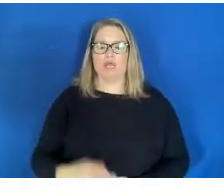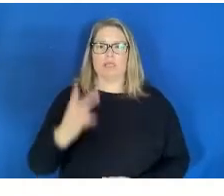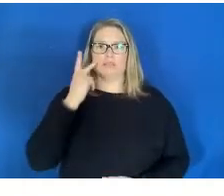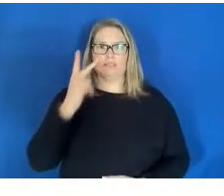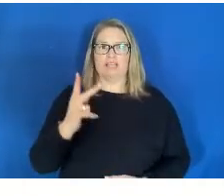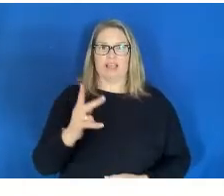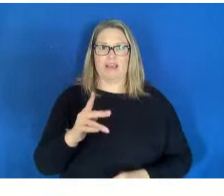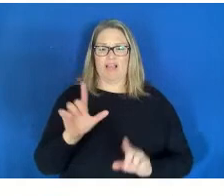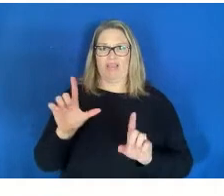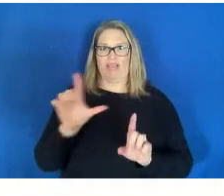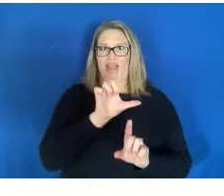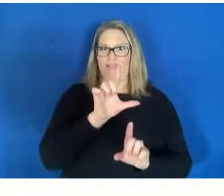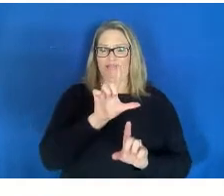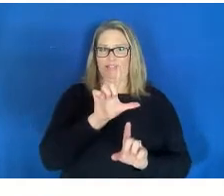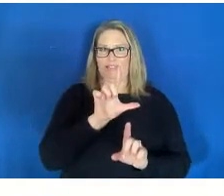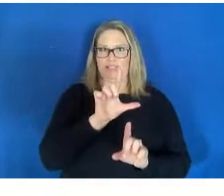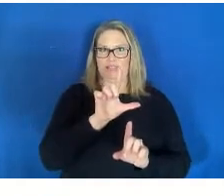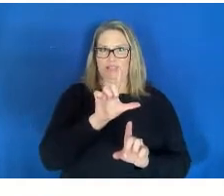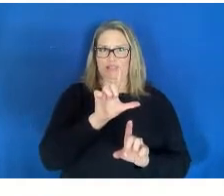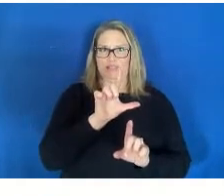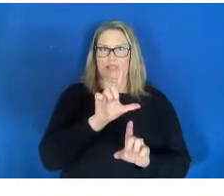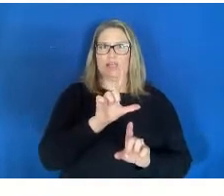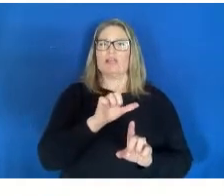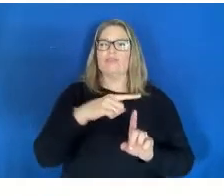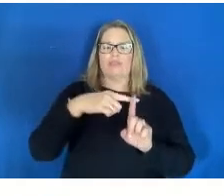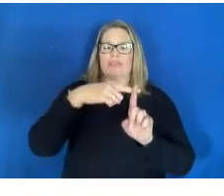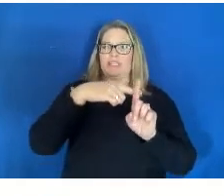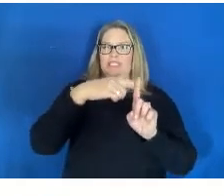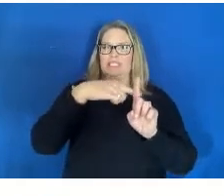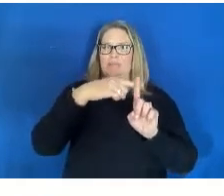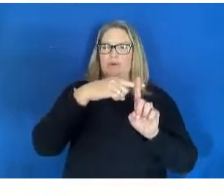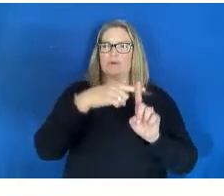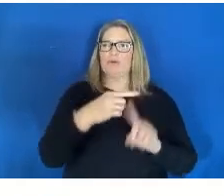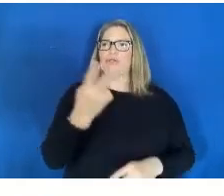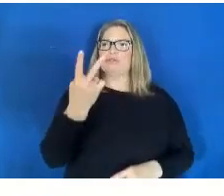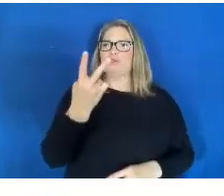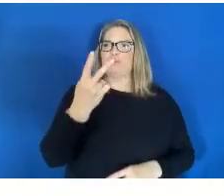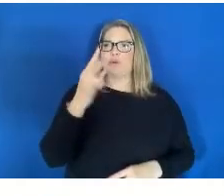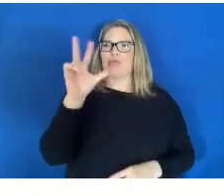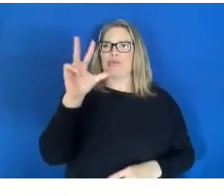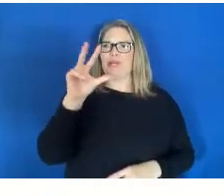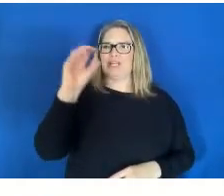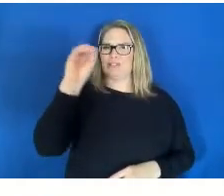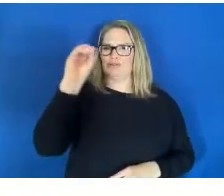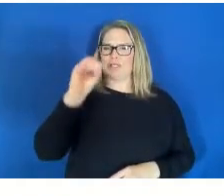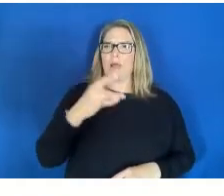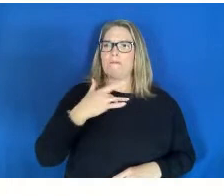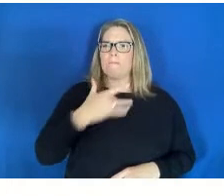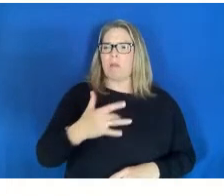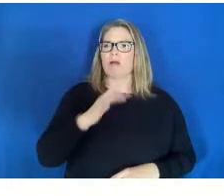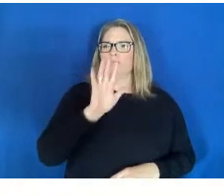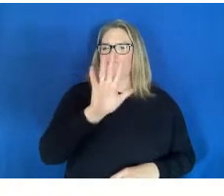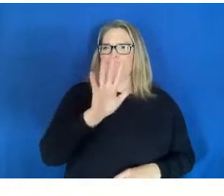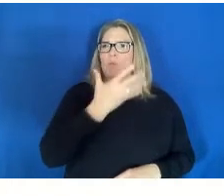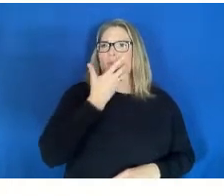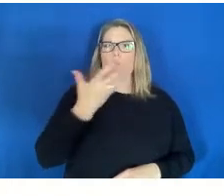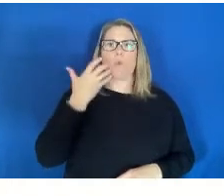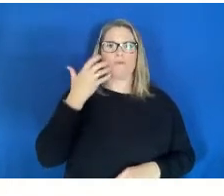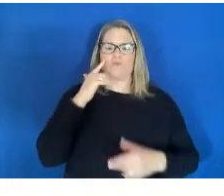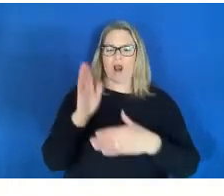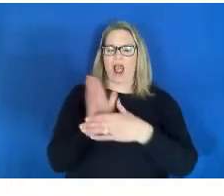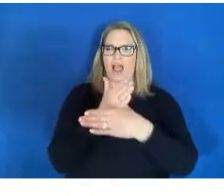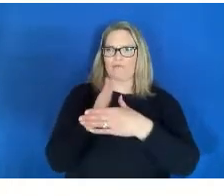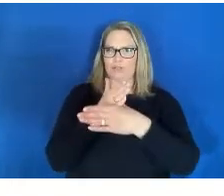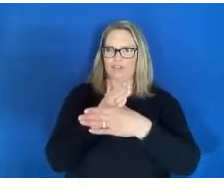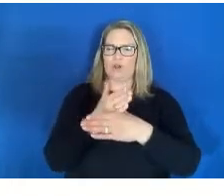left, the temperature anomaly was 2 to 3 degrees above the average or the normal for